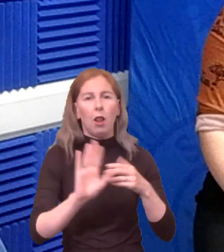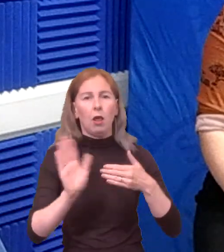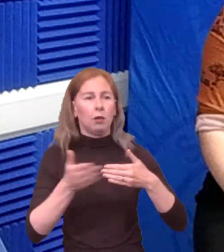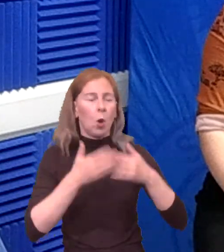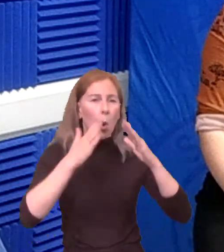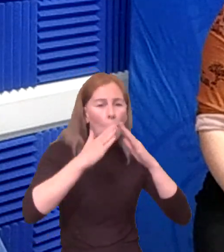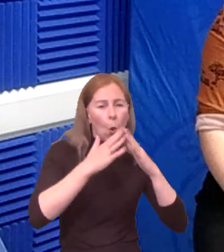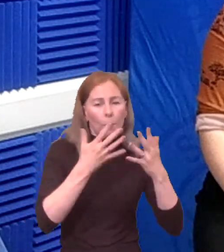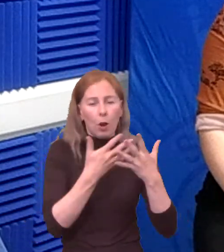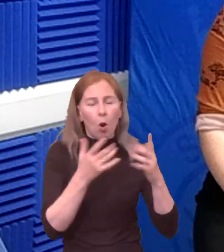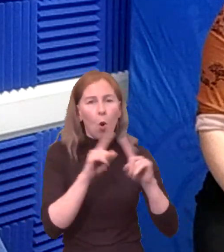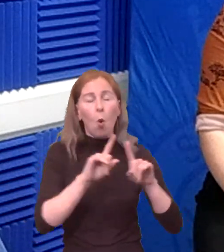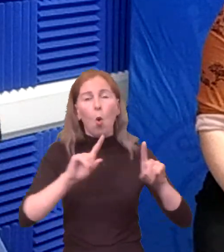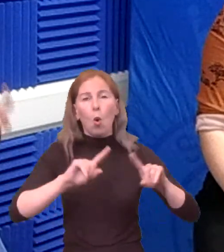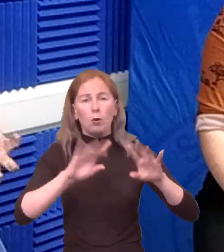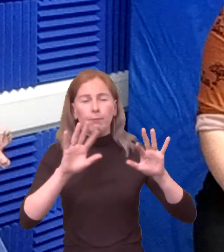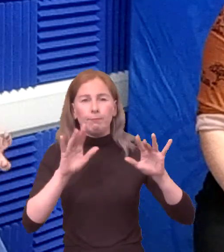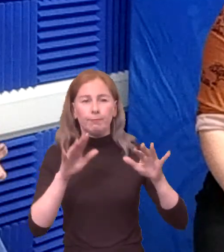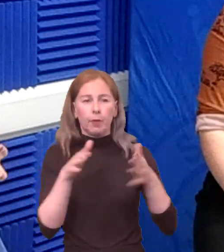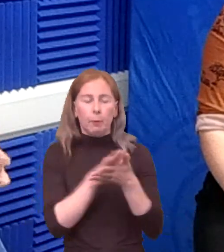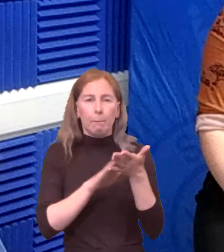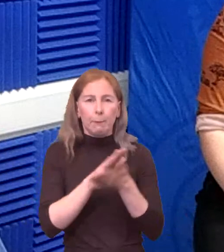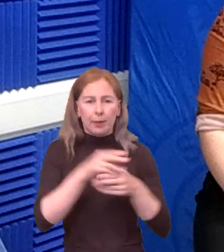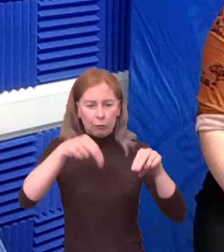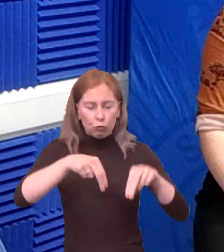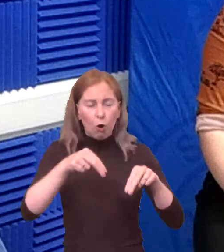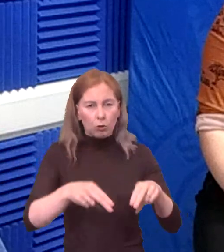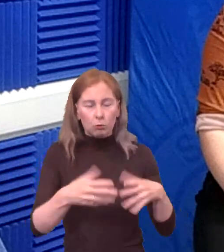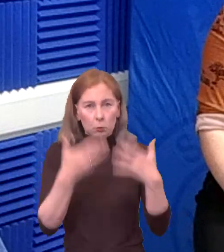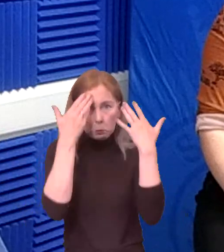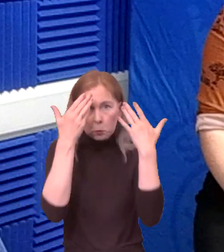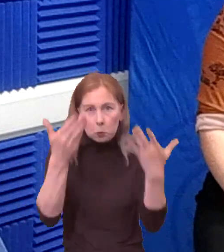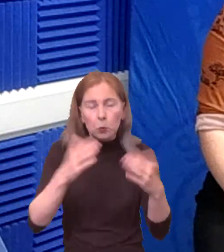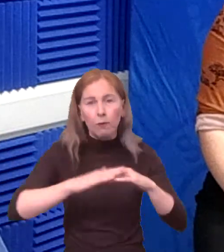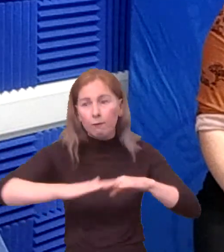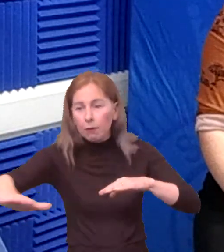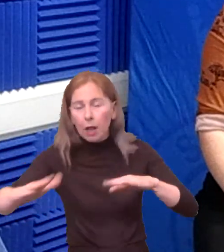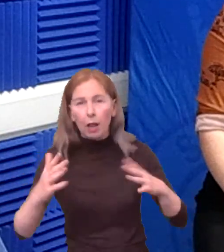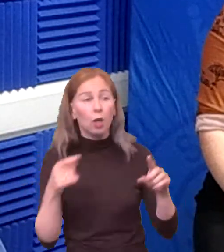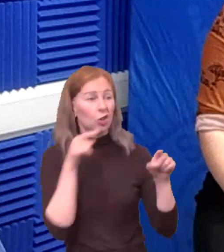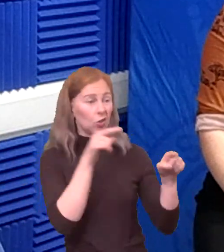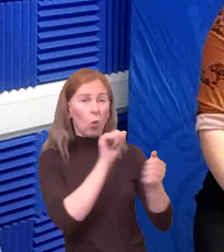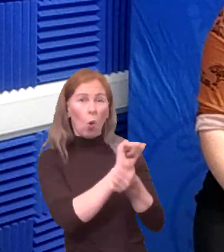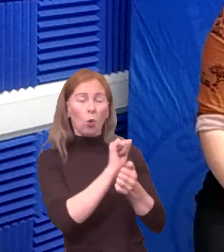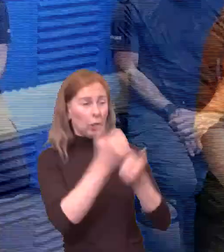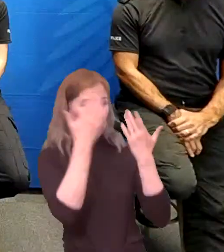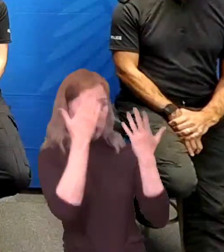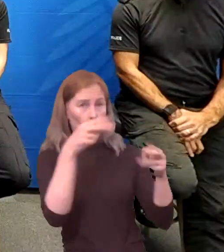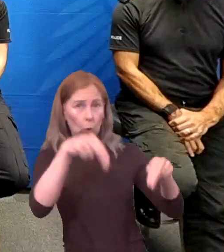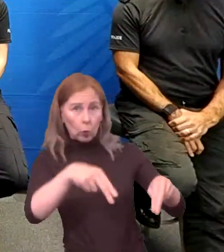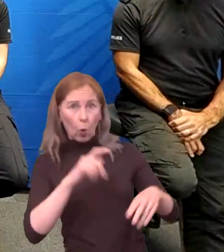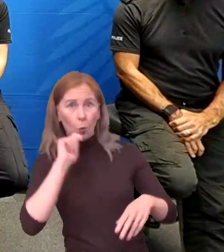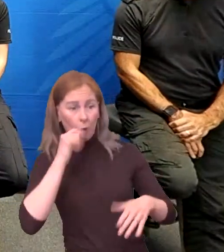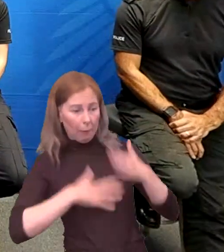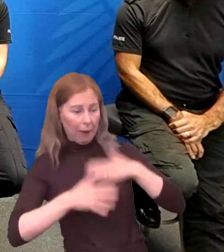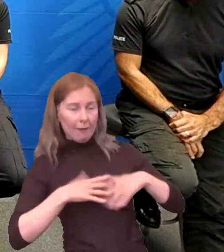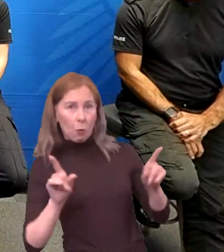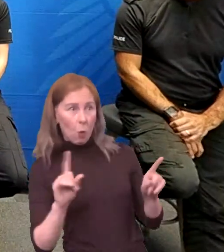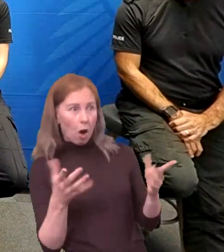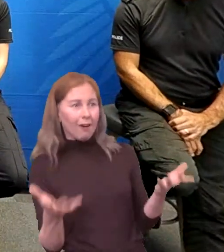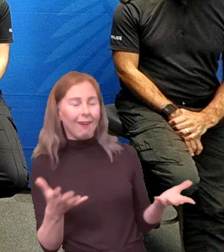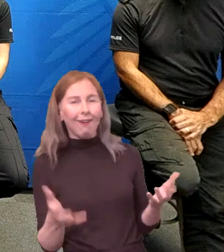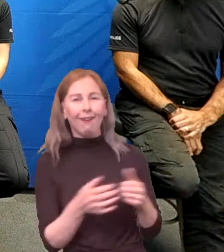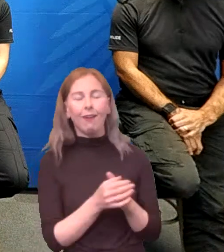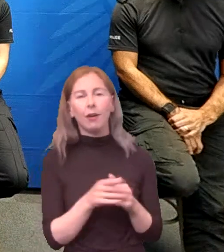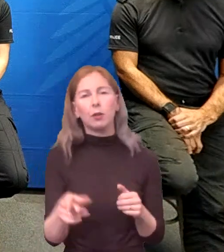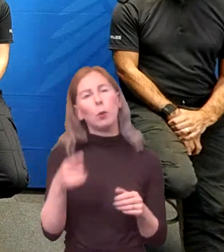on holiday, for example. There are lots of different scenarios where it simply is just safer to keep your dog on a lead. Mm-hmm. I did wonder if there had been a